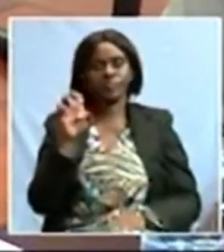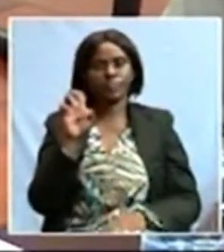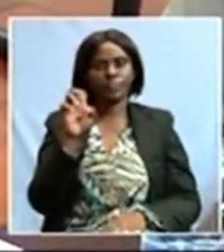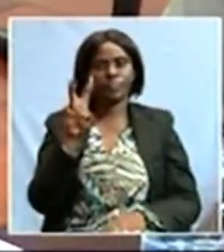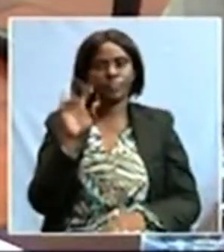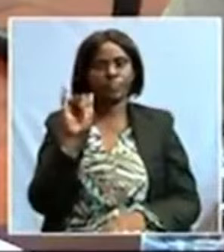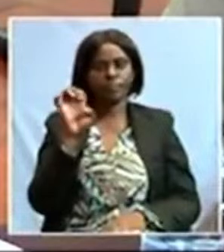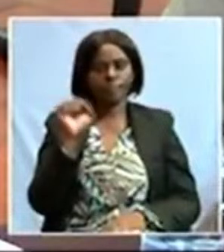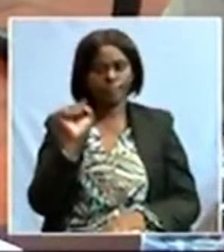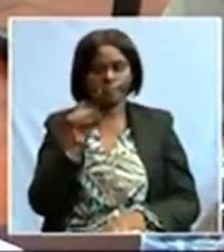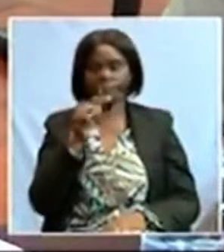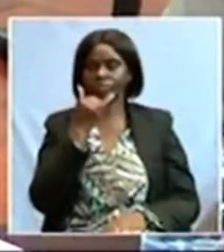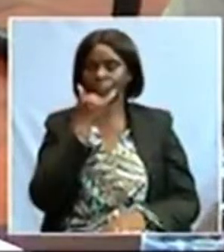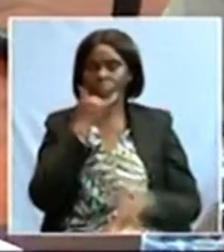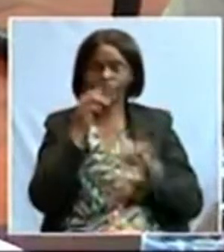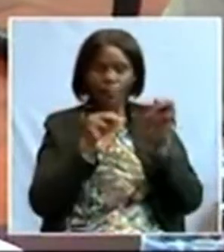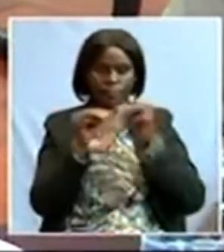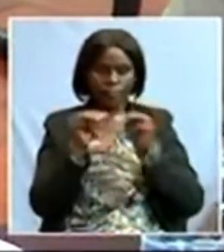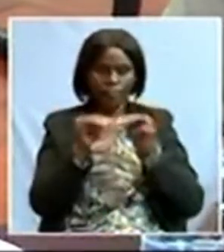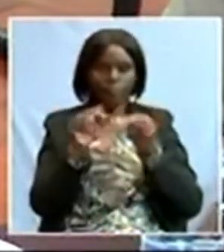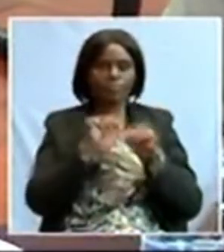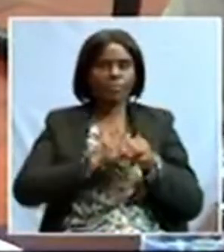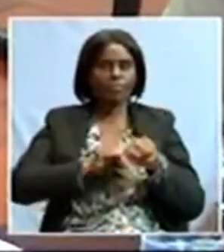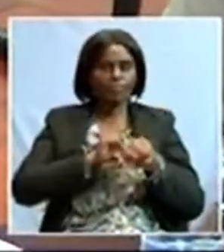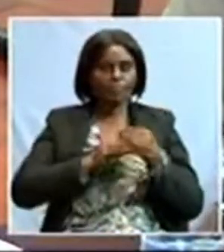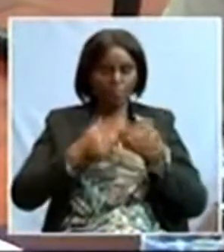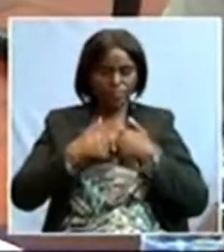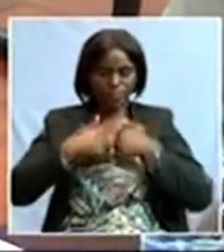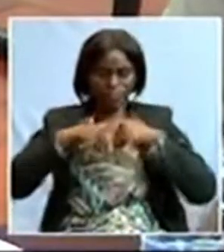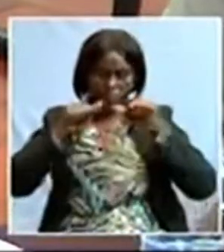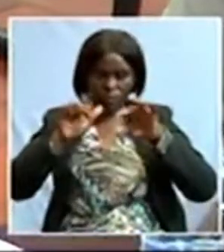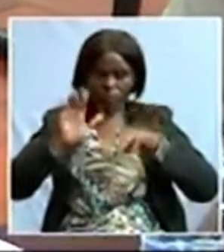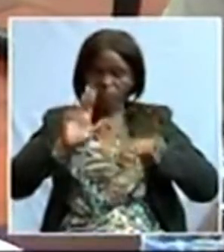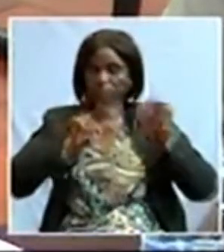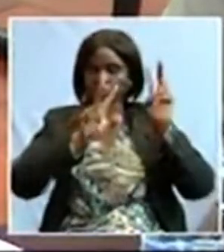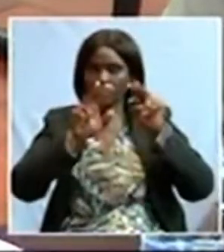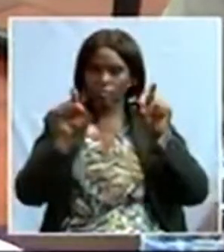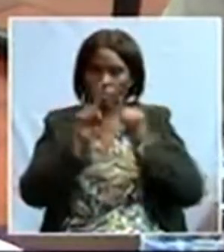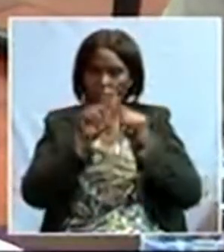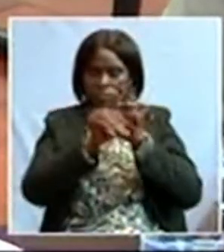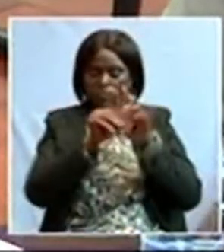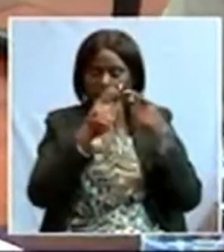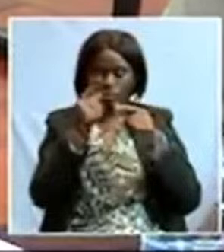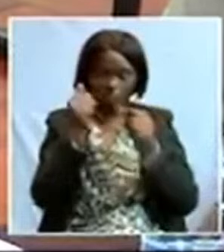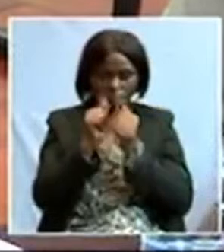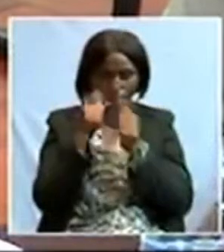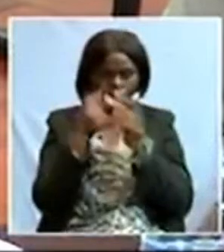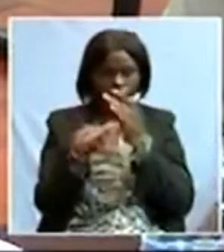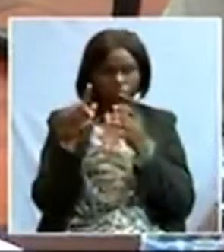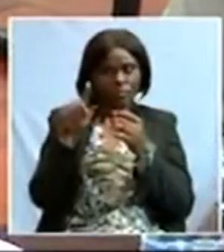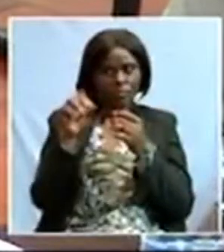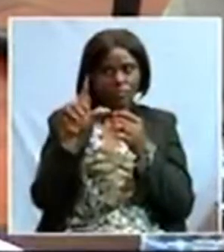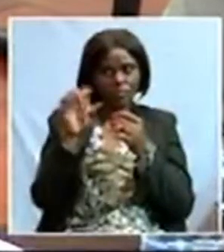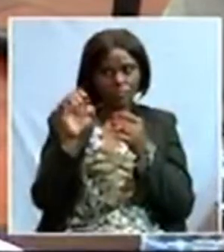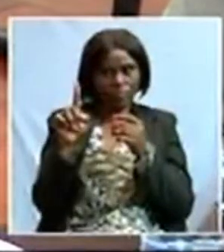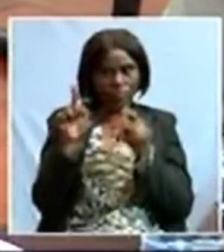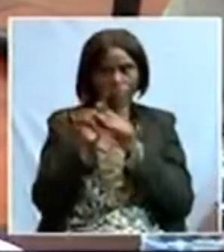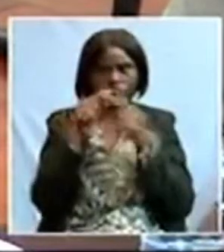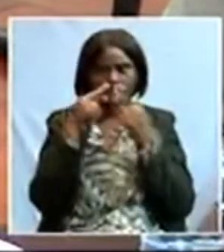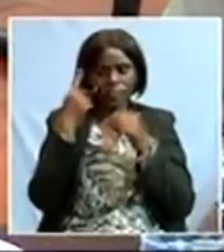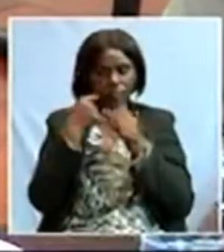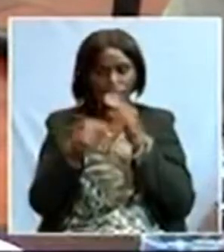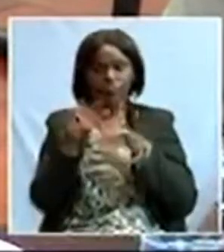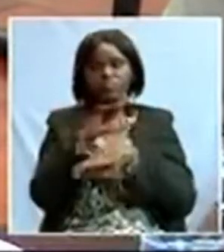Cause of the query. Management regrets the auditor's observation on the variance on poor levy as it was a result